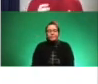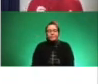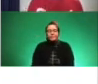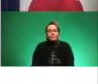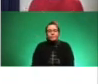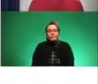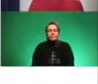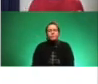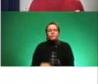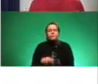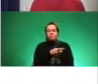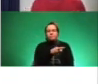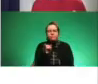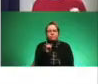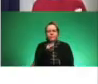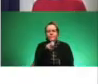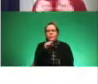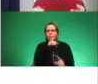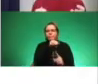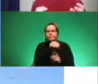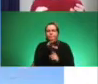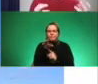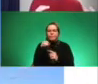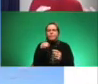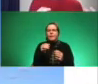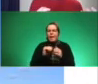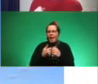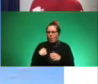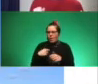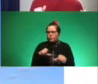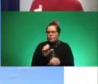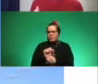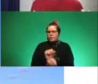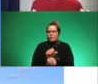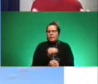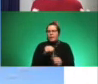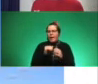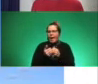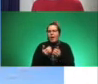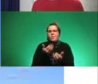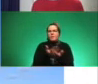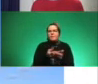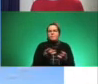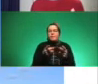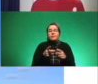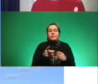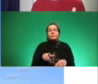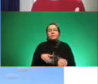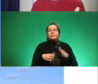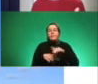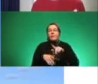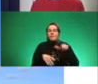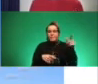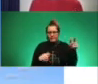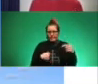These are just a few snaps of kind of how I do my work and how we get around. So on the top left is